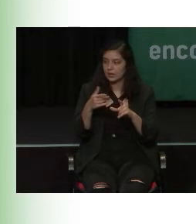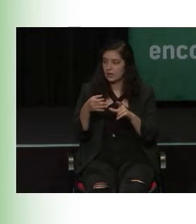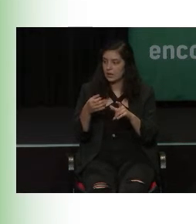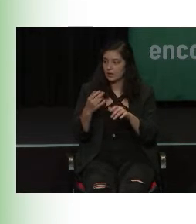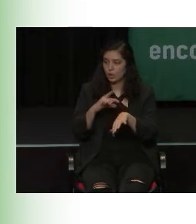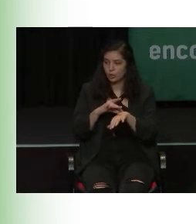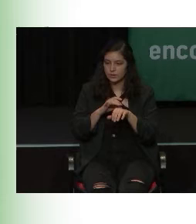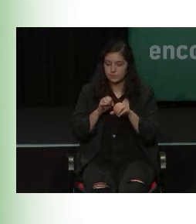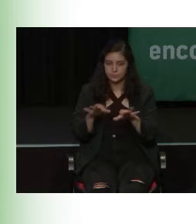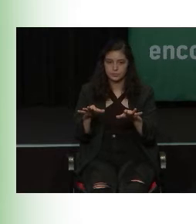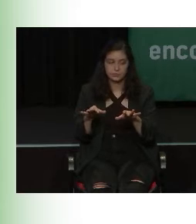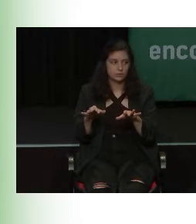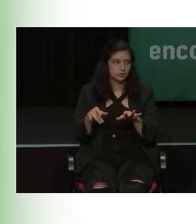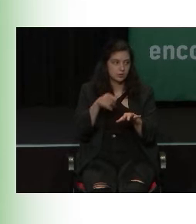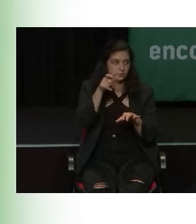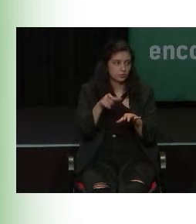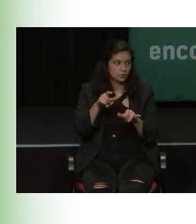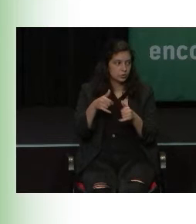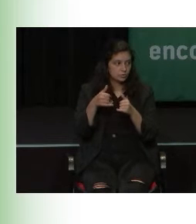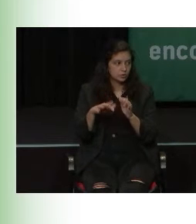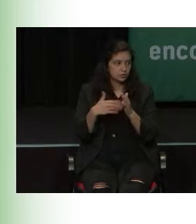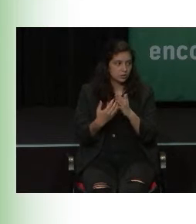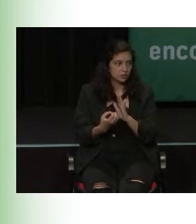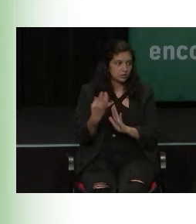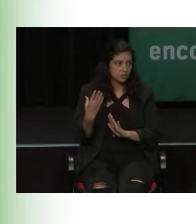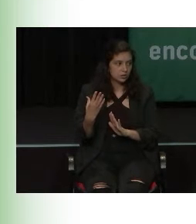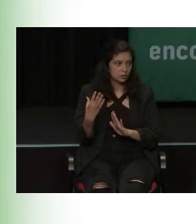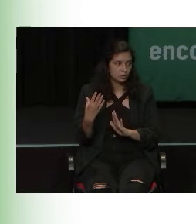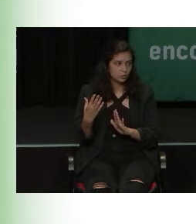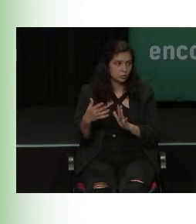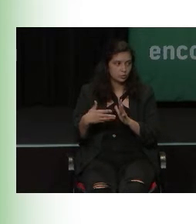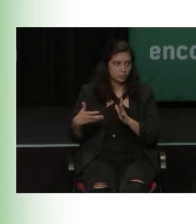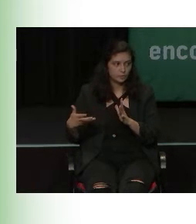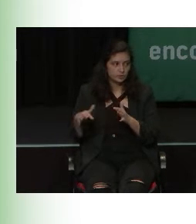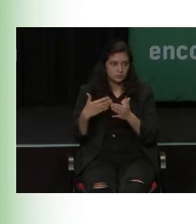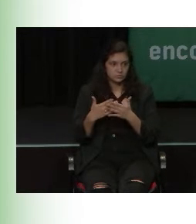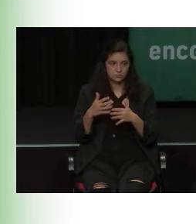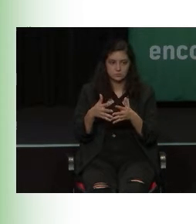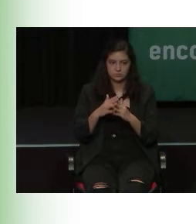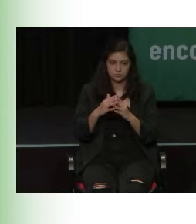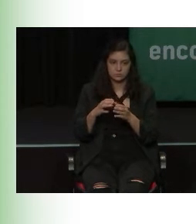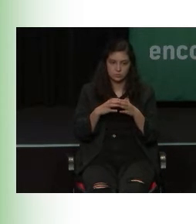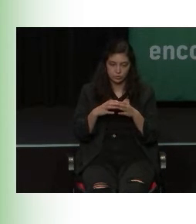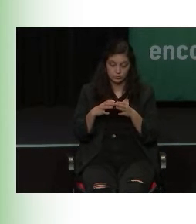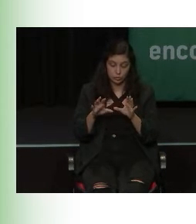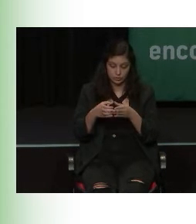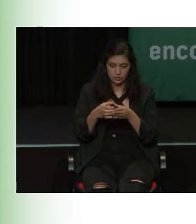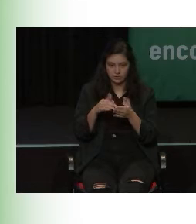to infect the host and also to form these complex structured communities that is biofilms.